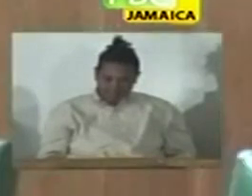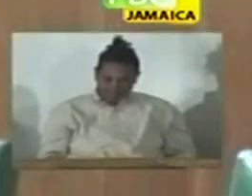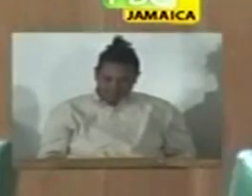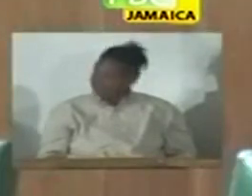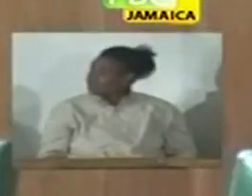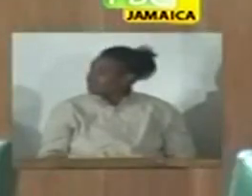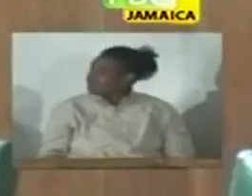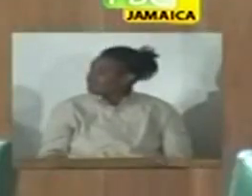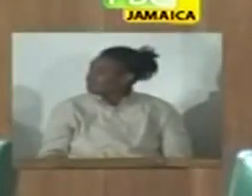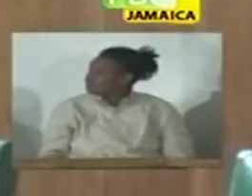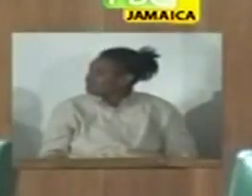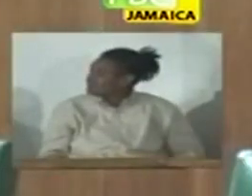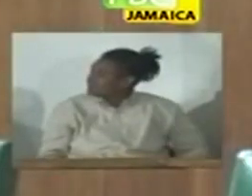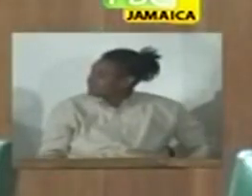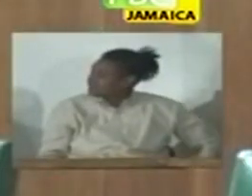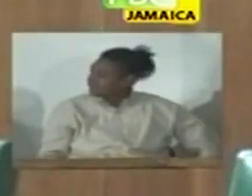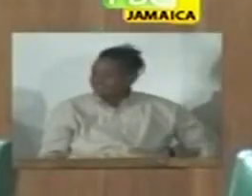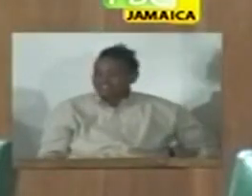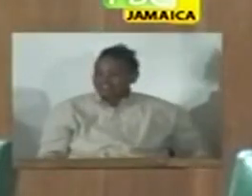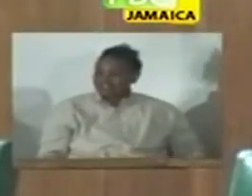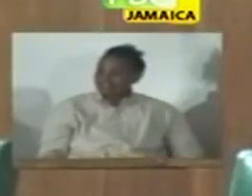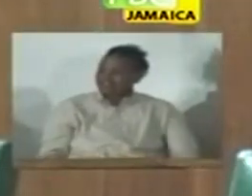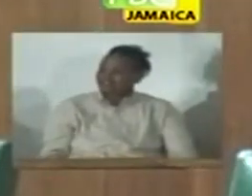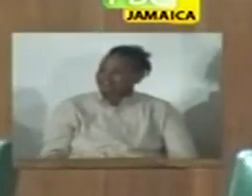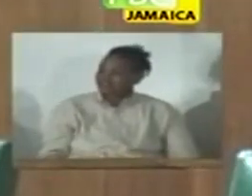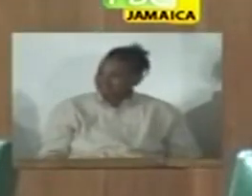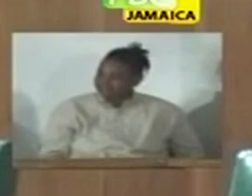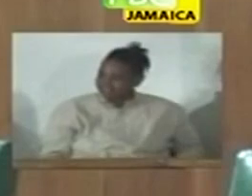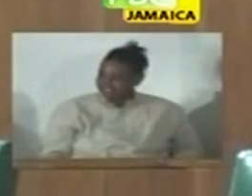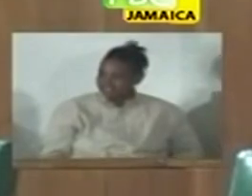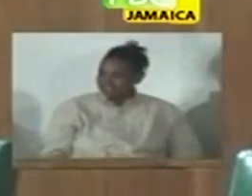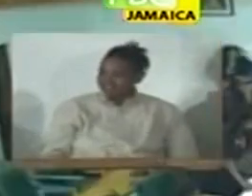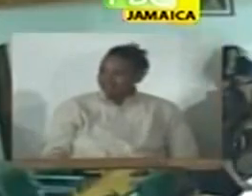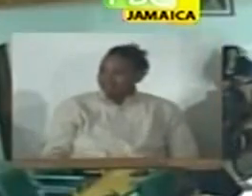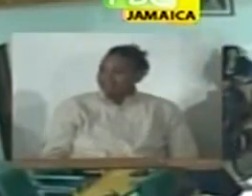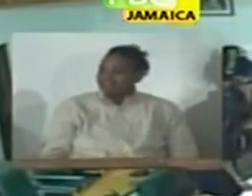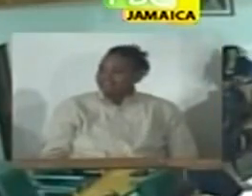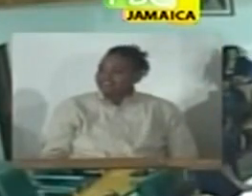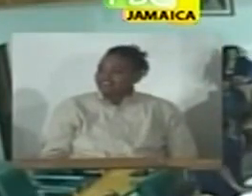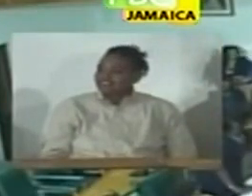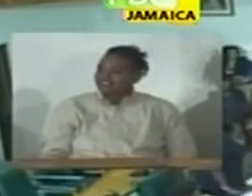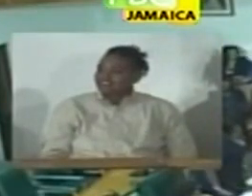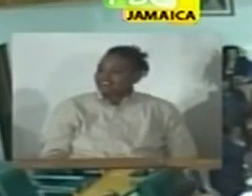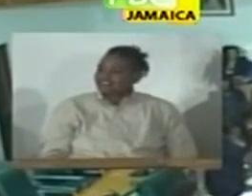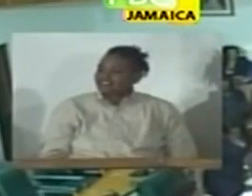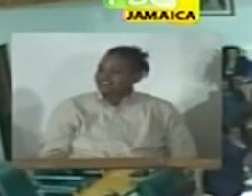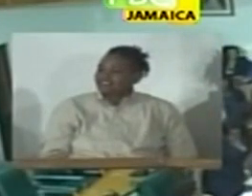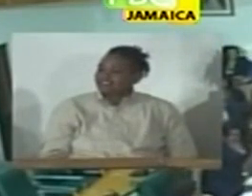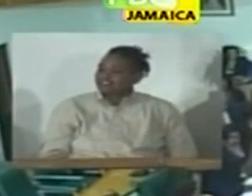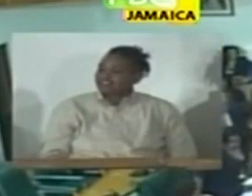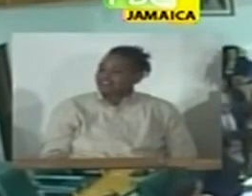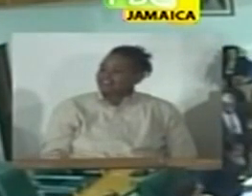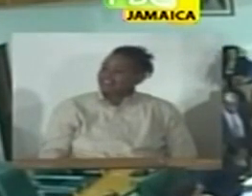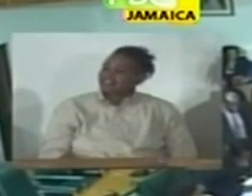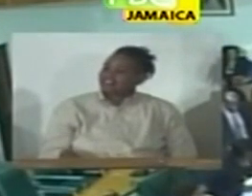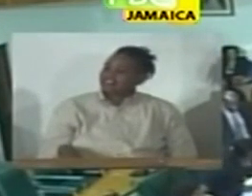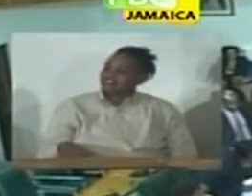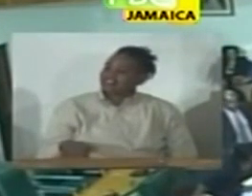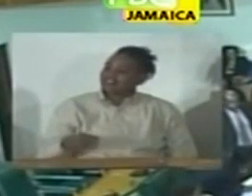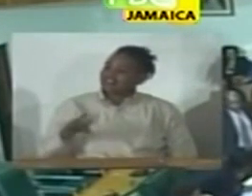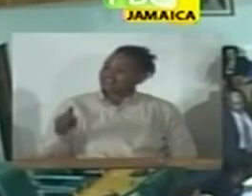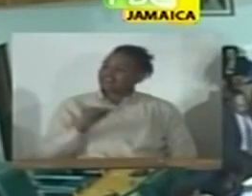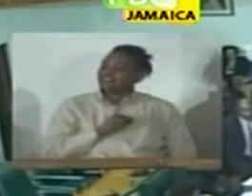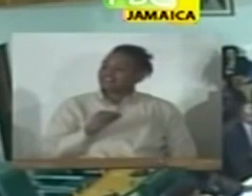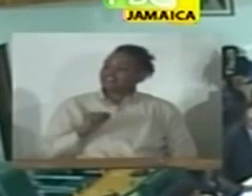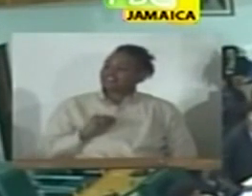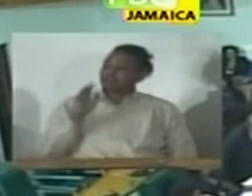of order. Mr. President, if again, Senator Brown would read and